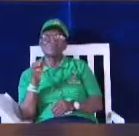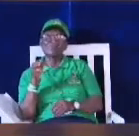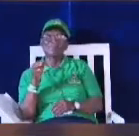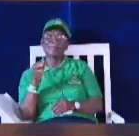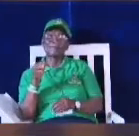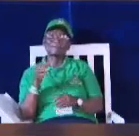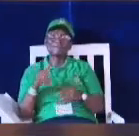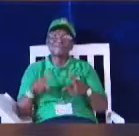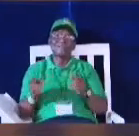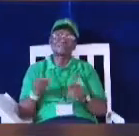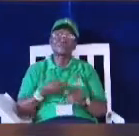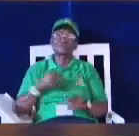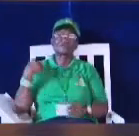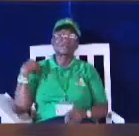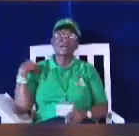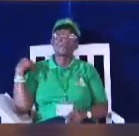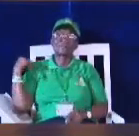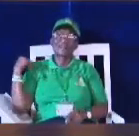Let us apply